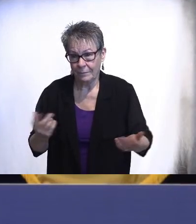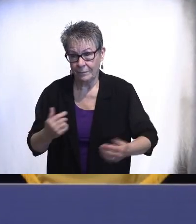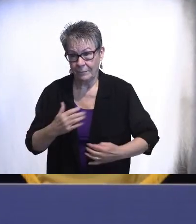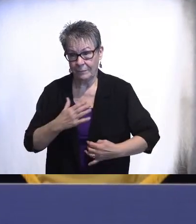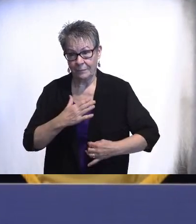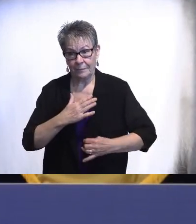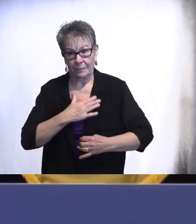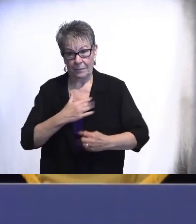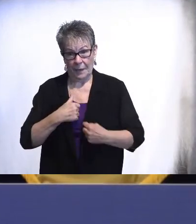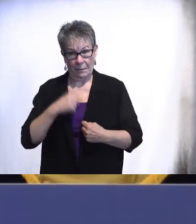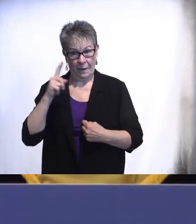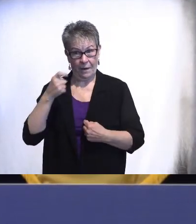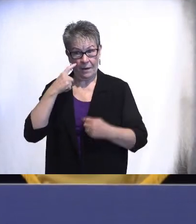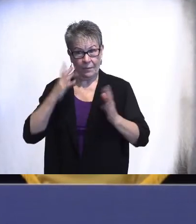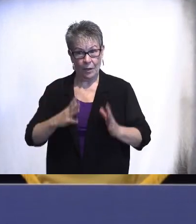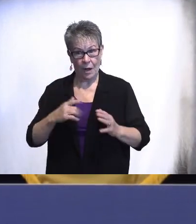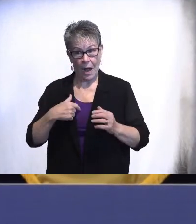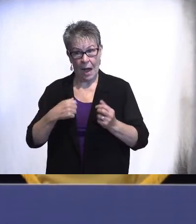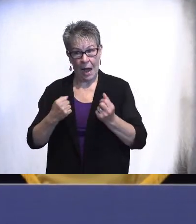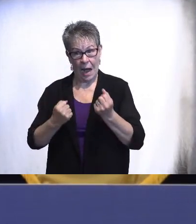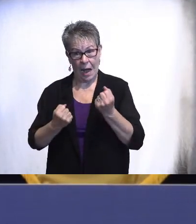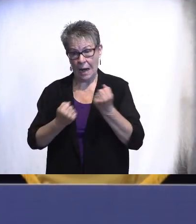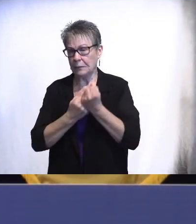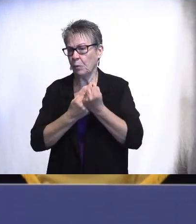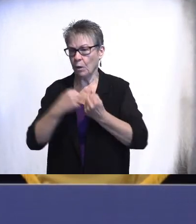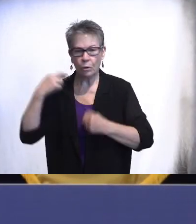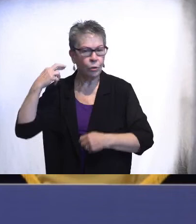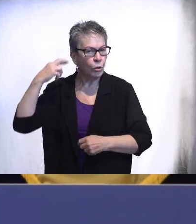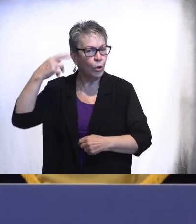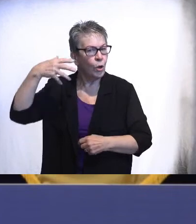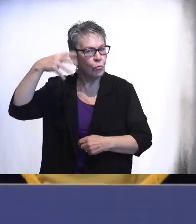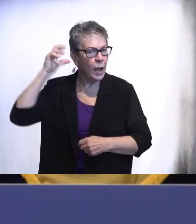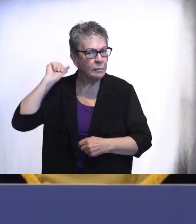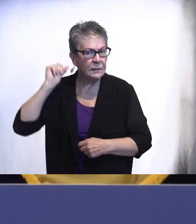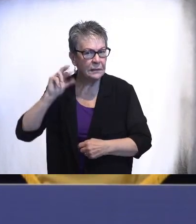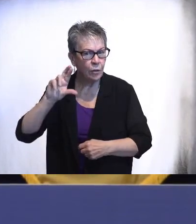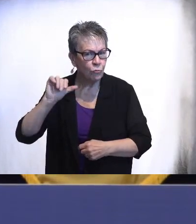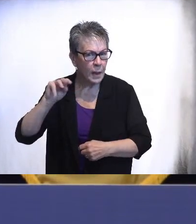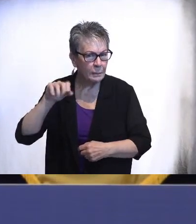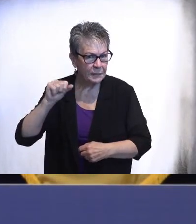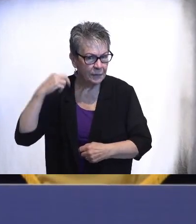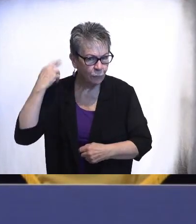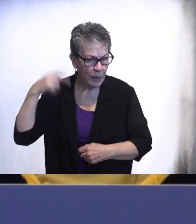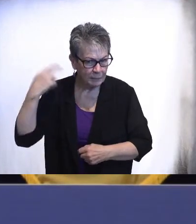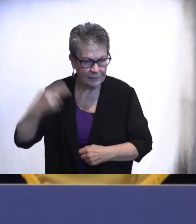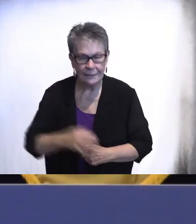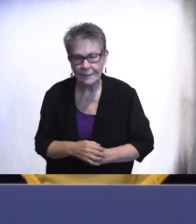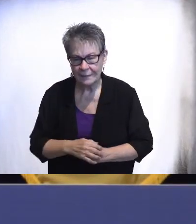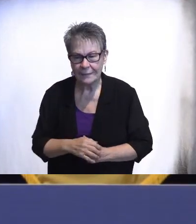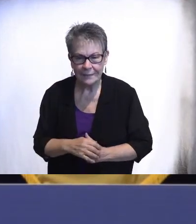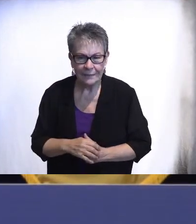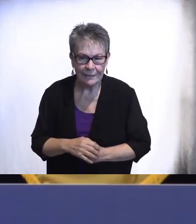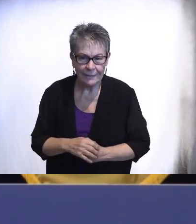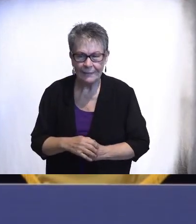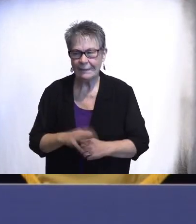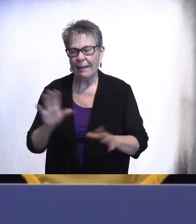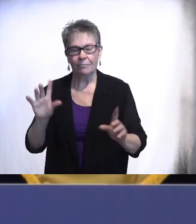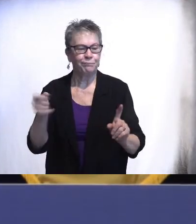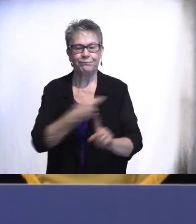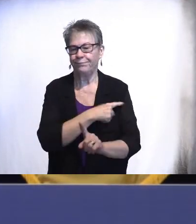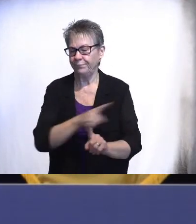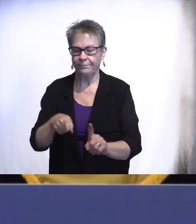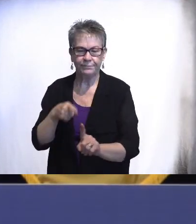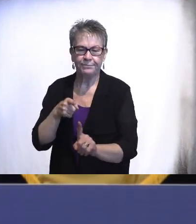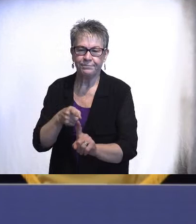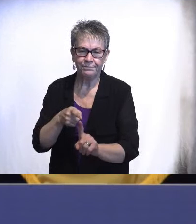right. You previously mentioned potential action in your budget on taxes and affordability. What are those, and do you intend for taxes or spending to go